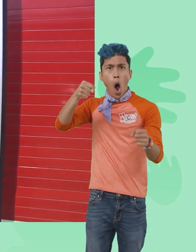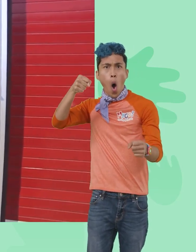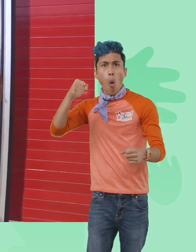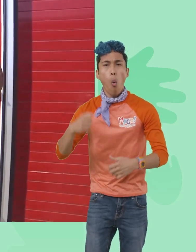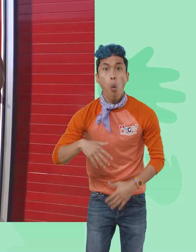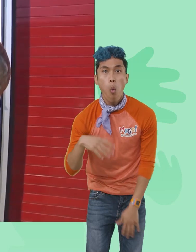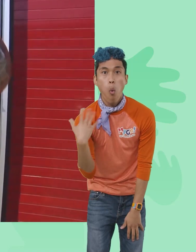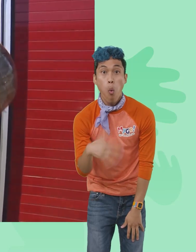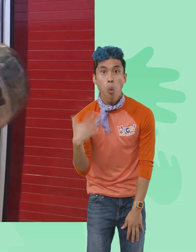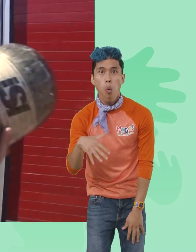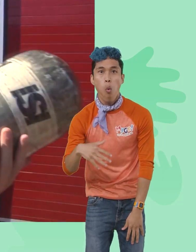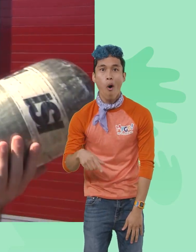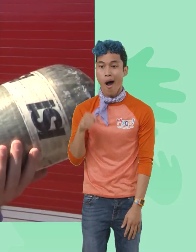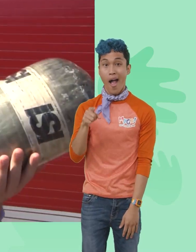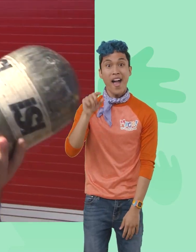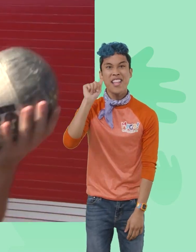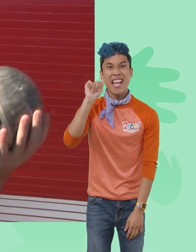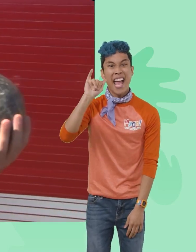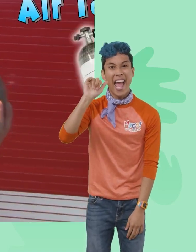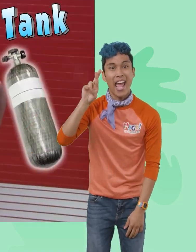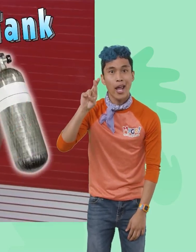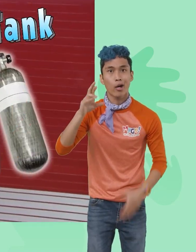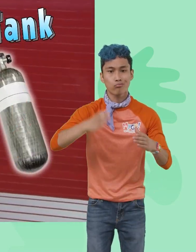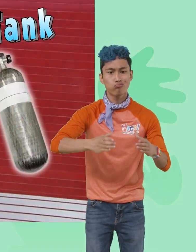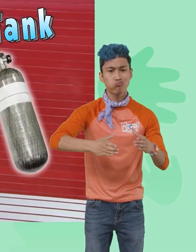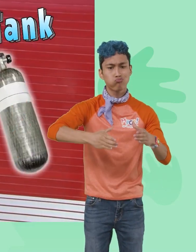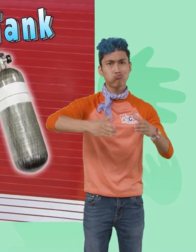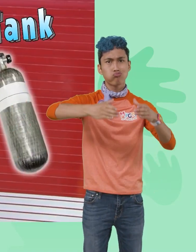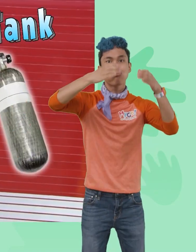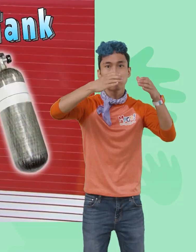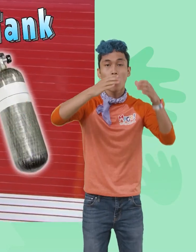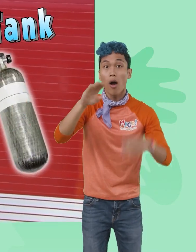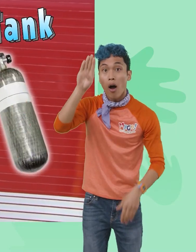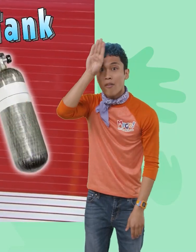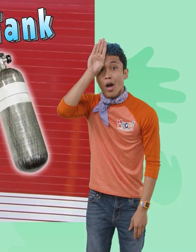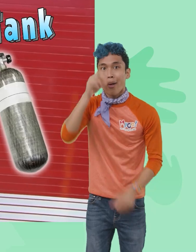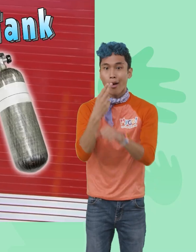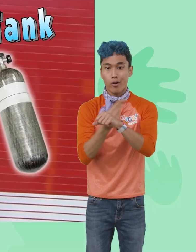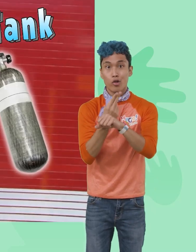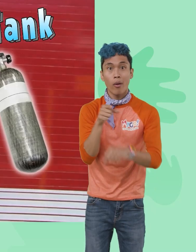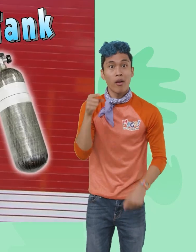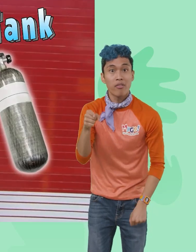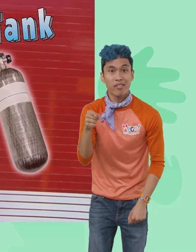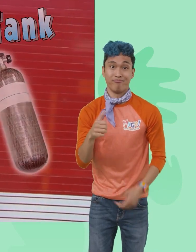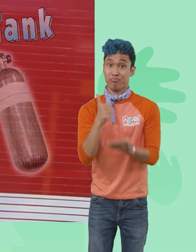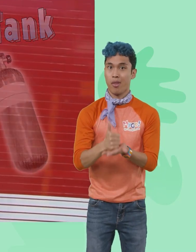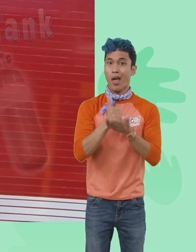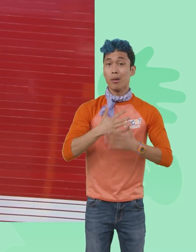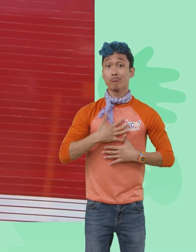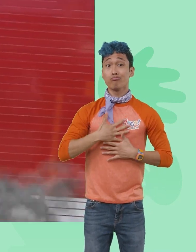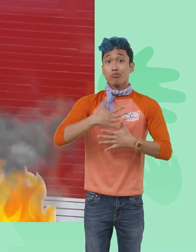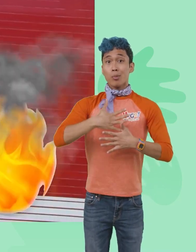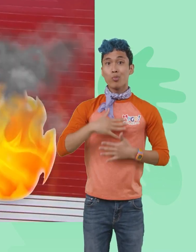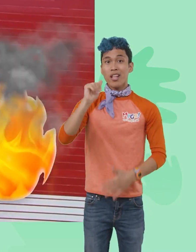Whoa, it's a giant air tank. The firefighters use this to breathe air